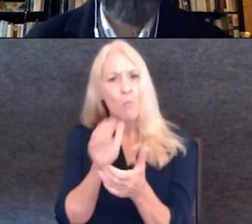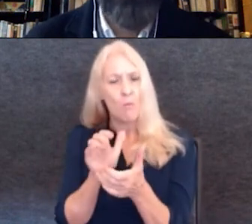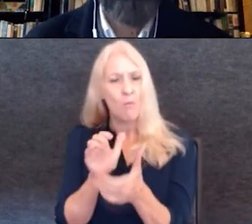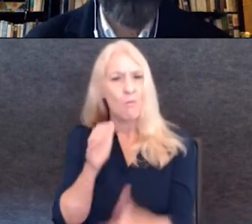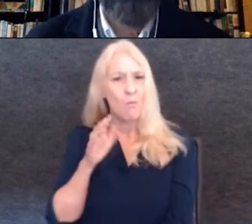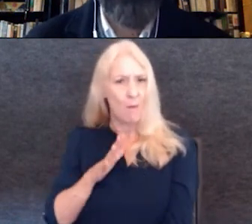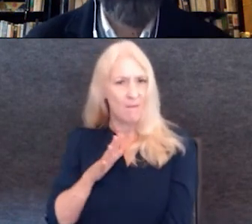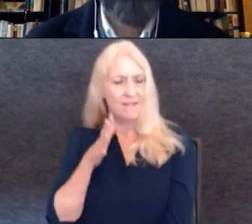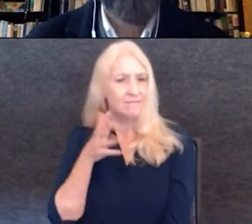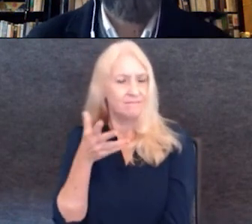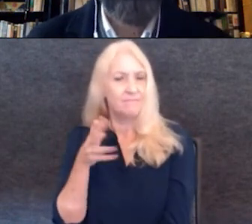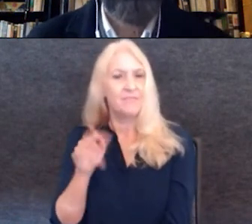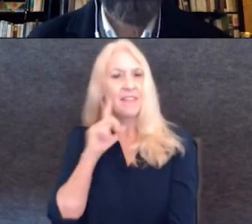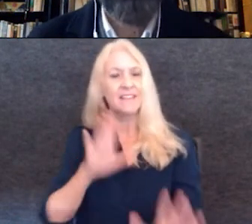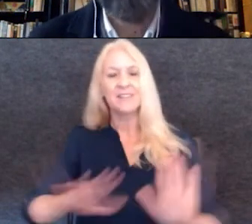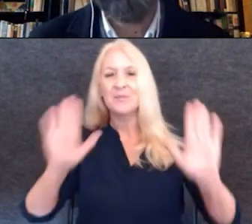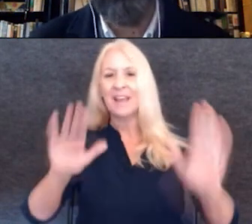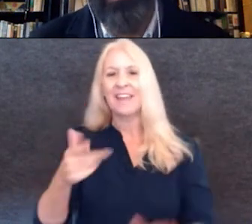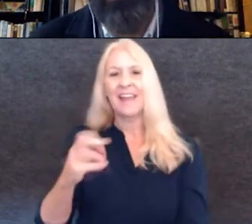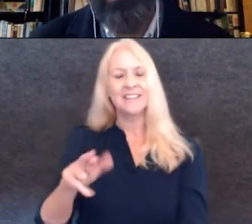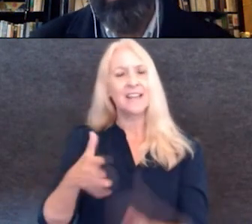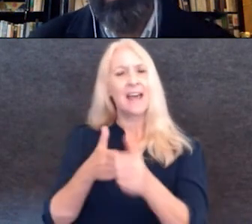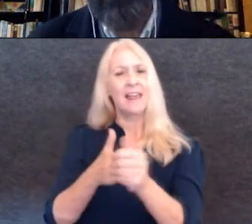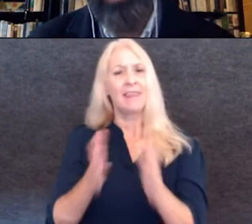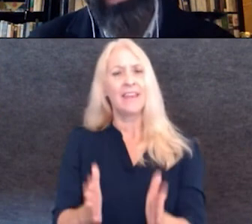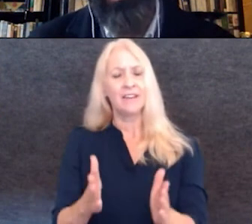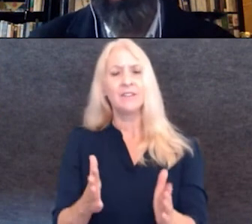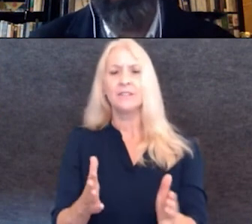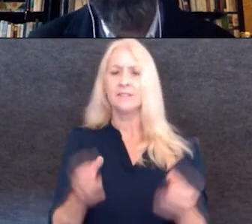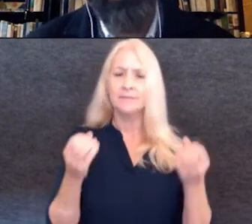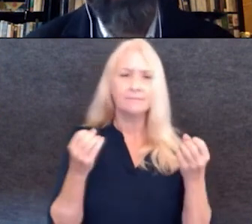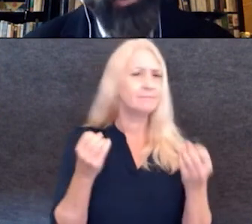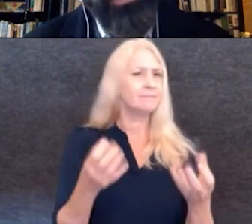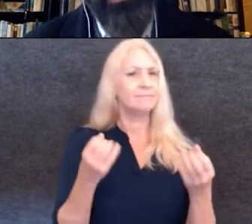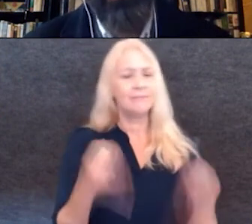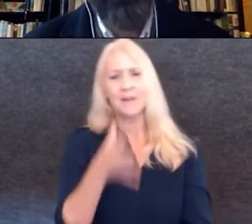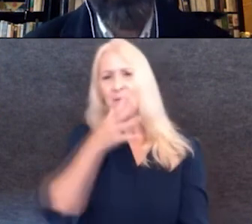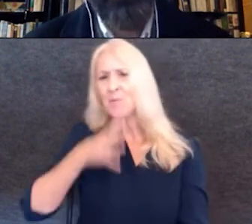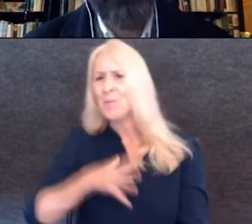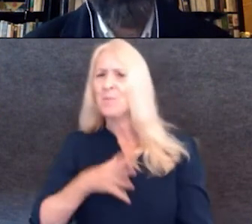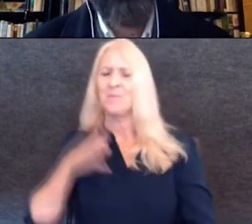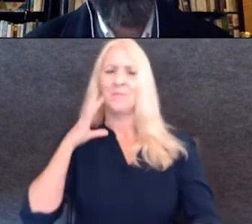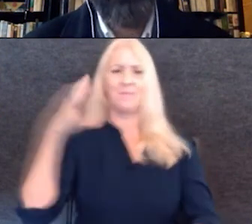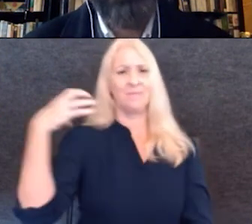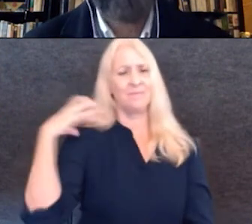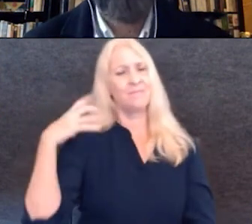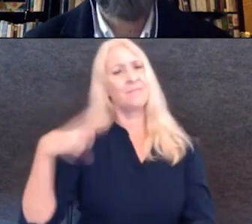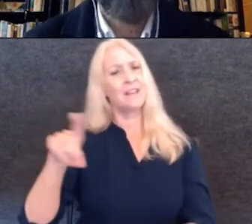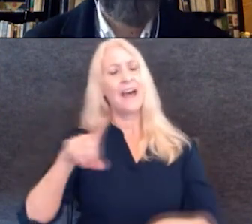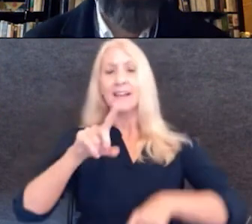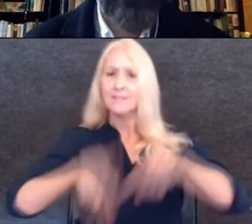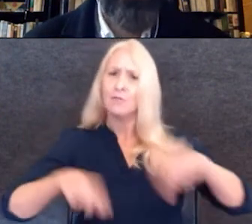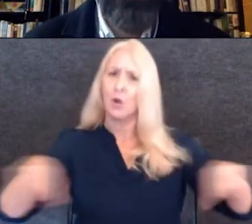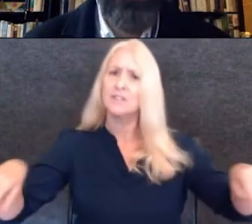a great thing about Gensler, is the leadership at Gensler is so gender diverse that to me that